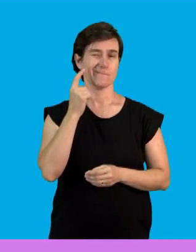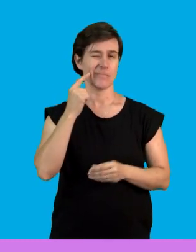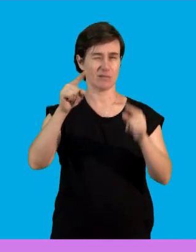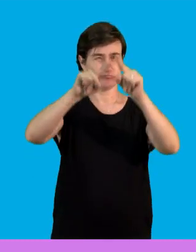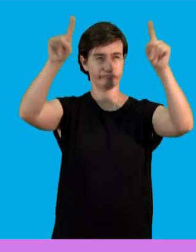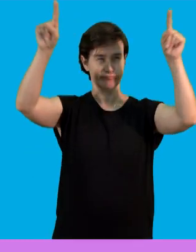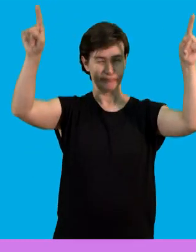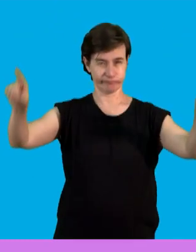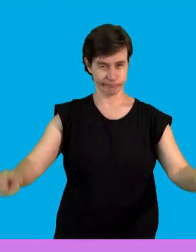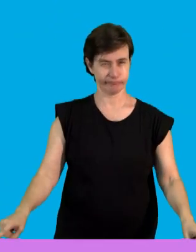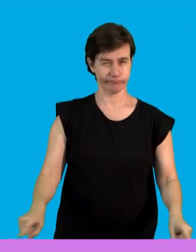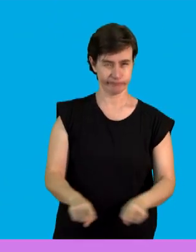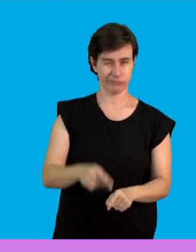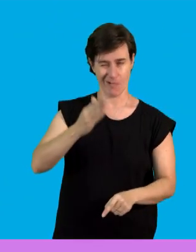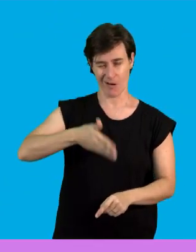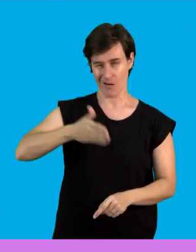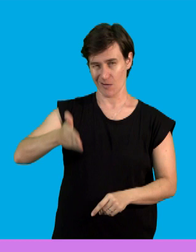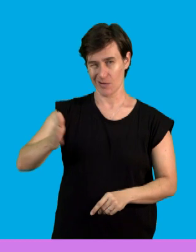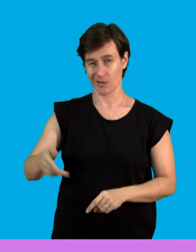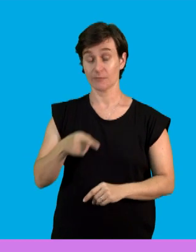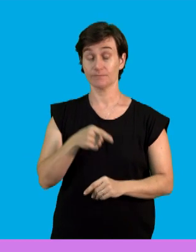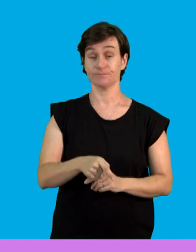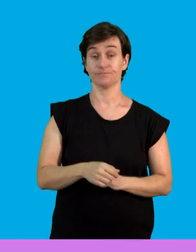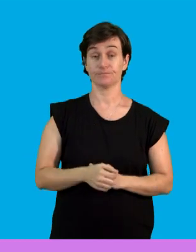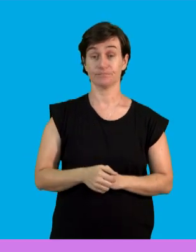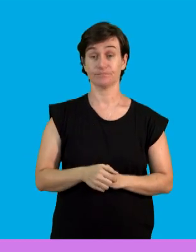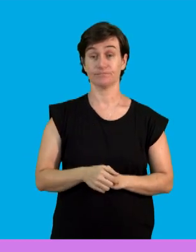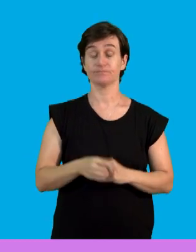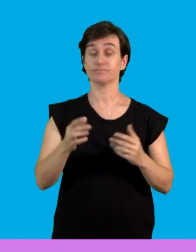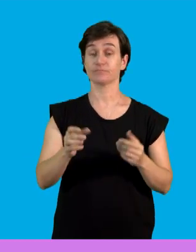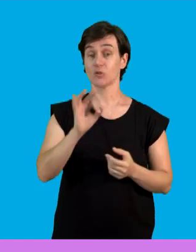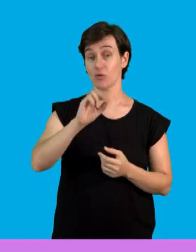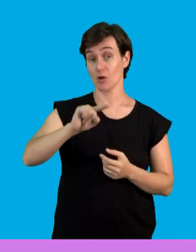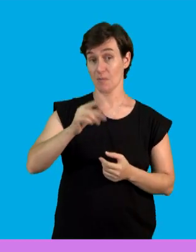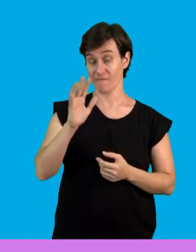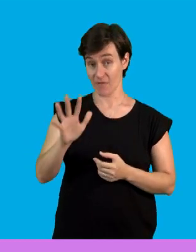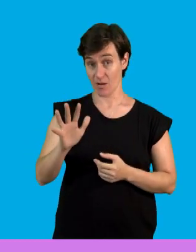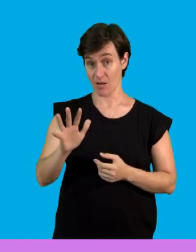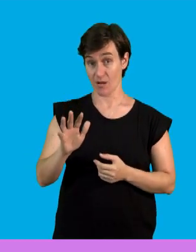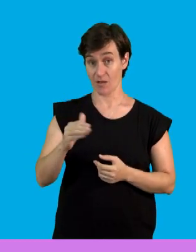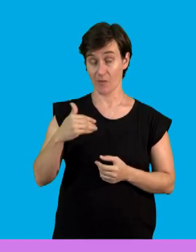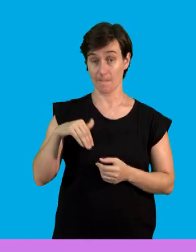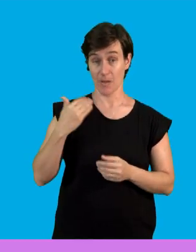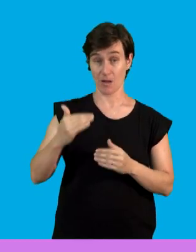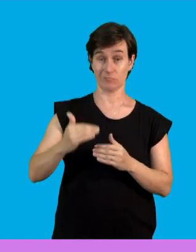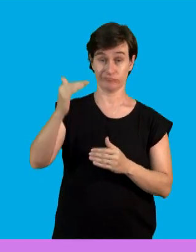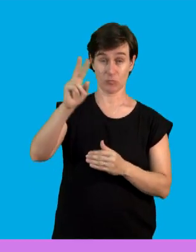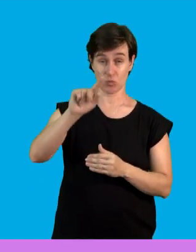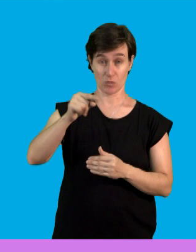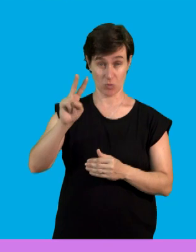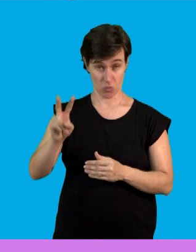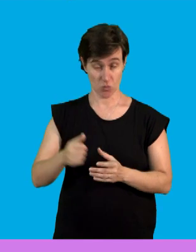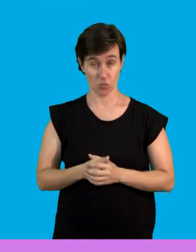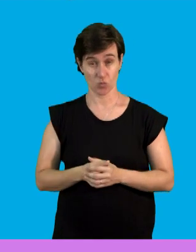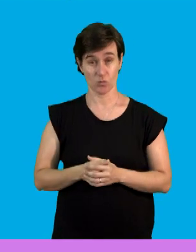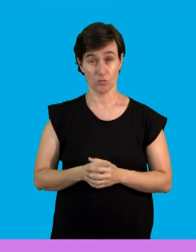with rectangles, we are working with a rectangular sheet of metal, which